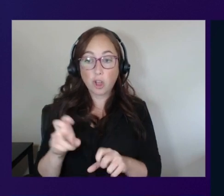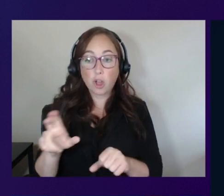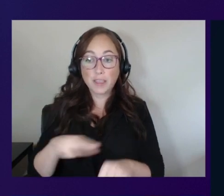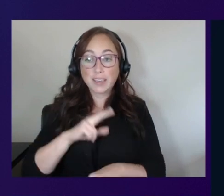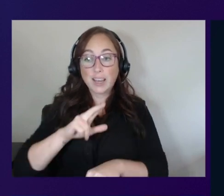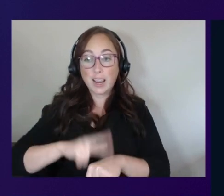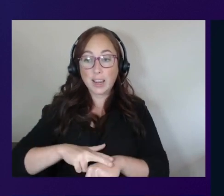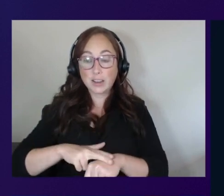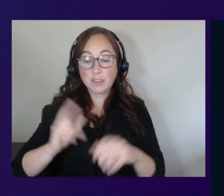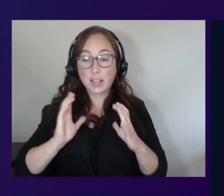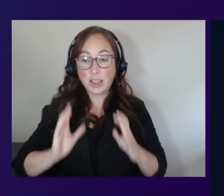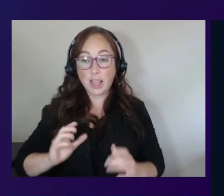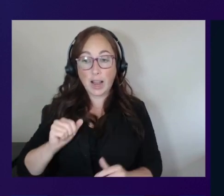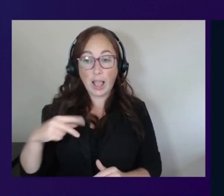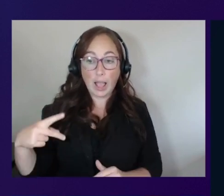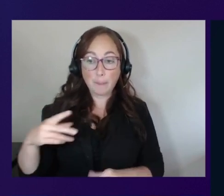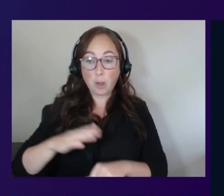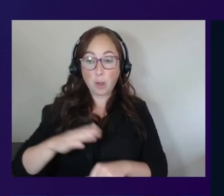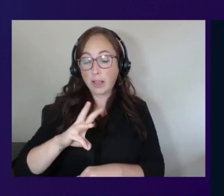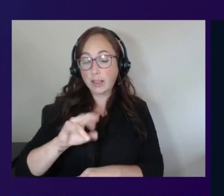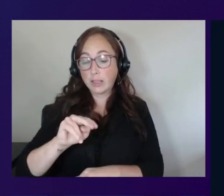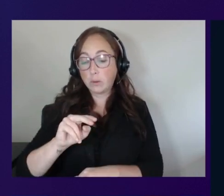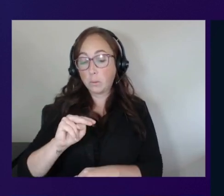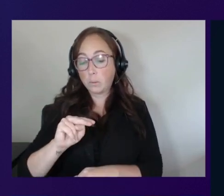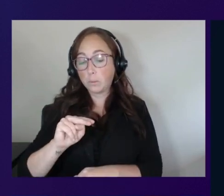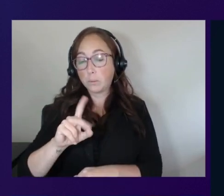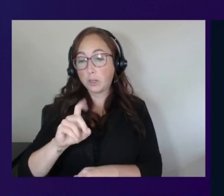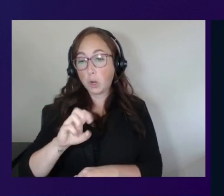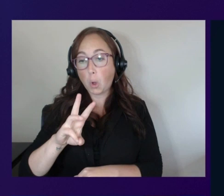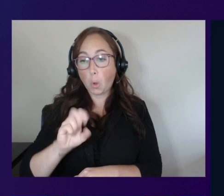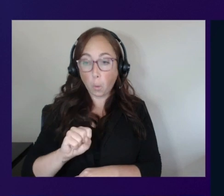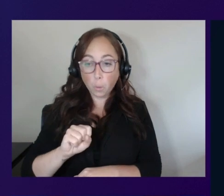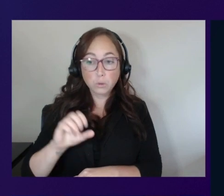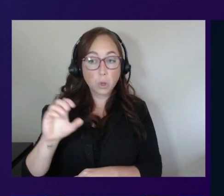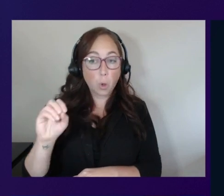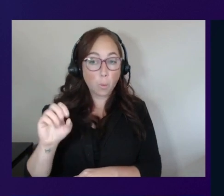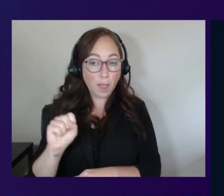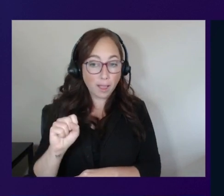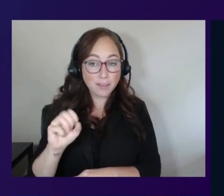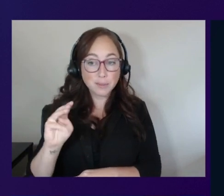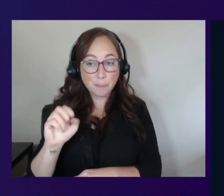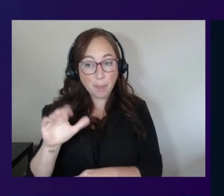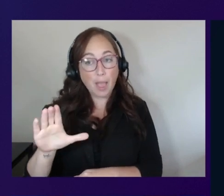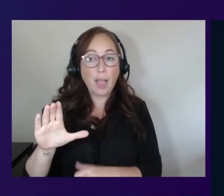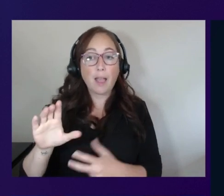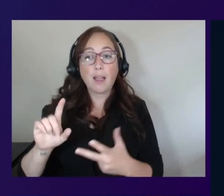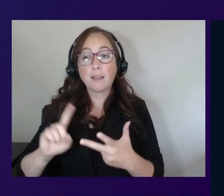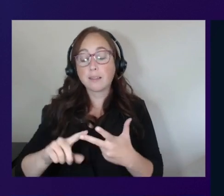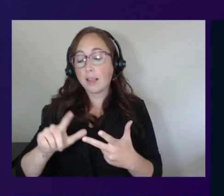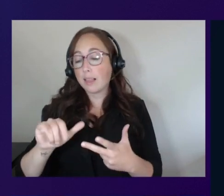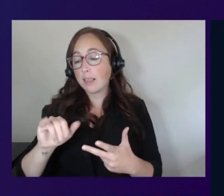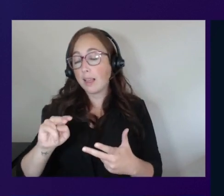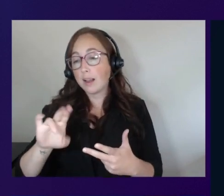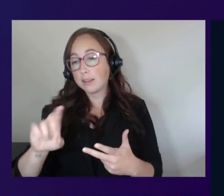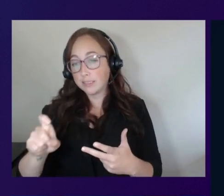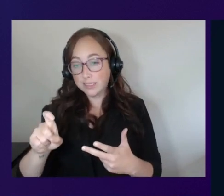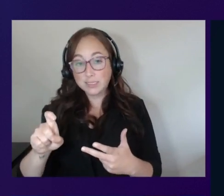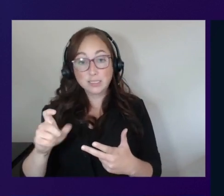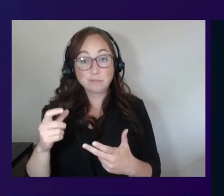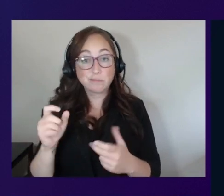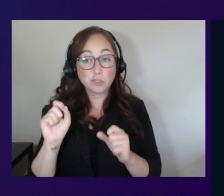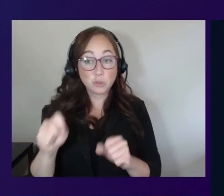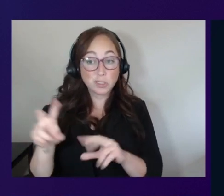Windows machine, Linux machine, Mac OSs, and be able to access to your workspaces. workspaces. And you can, also install